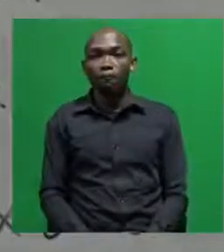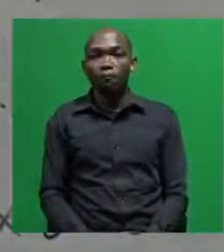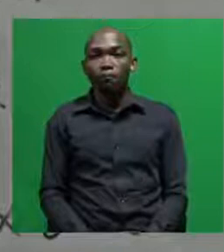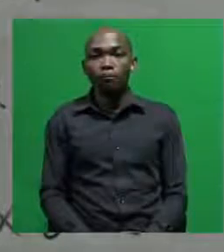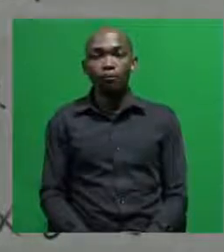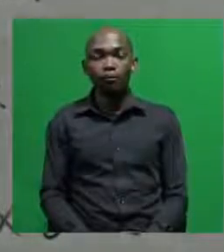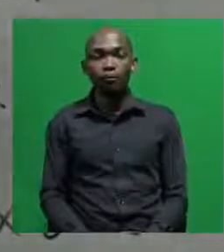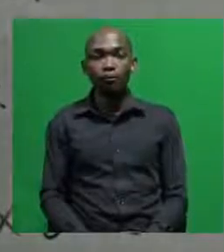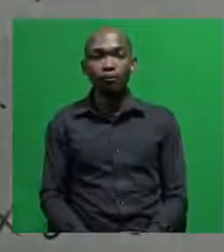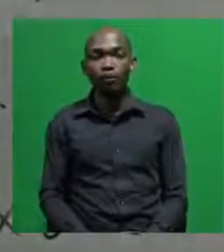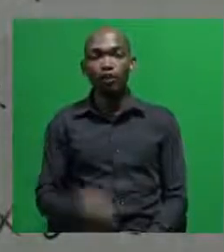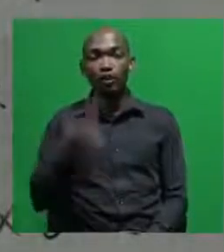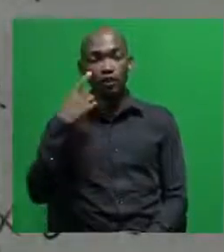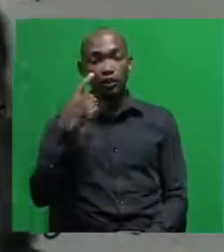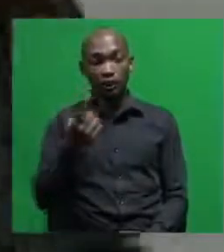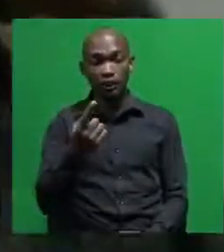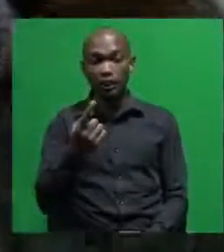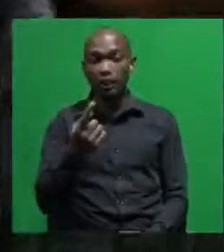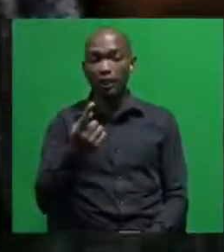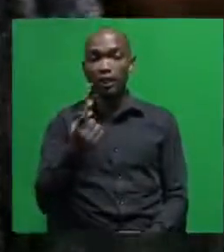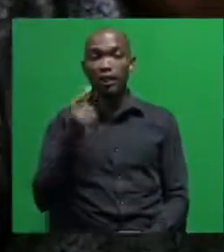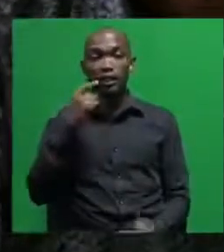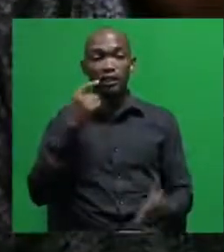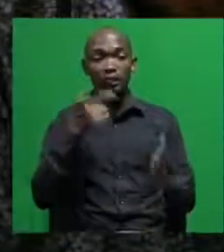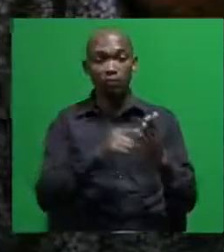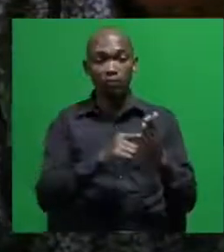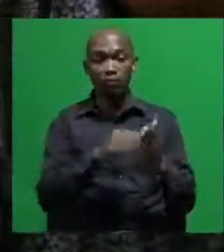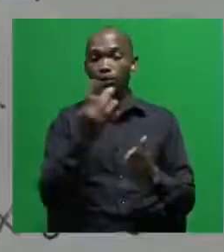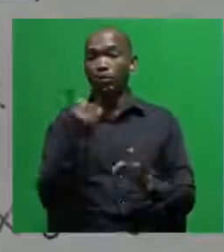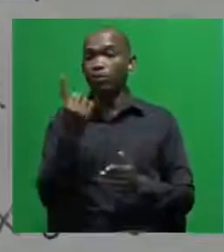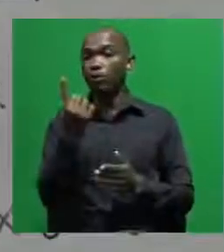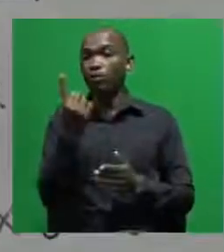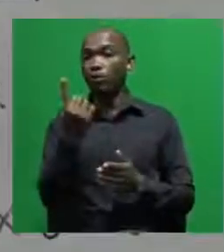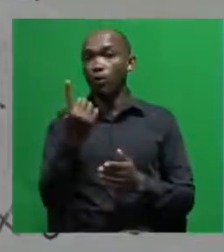Okay, let us see example number 1.